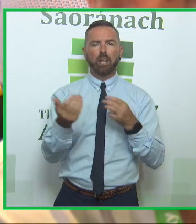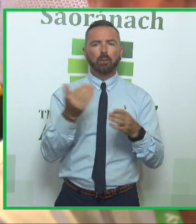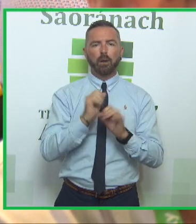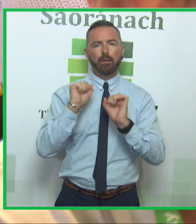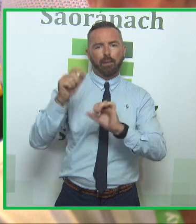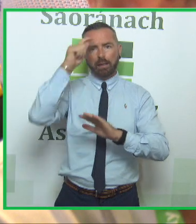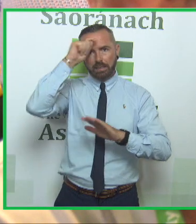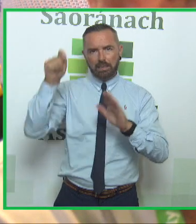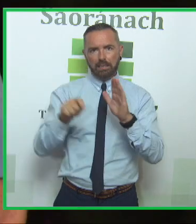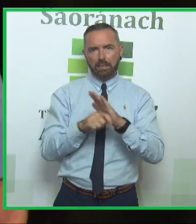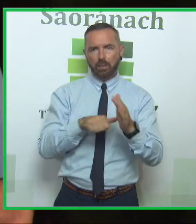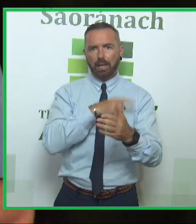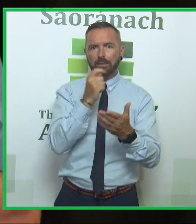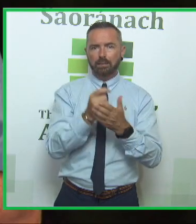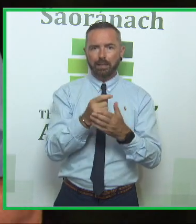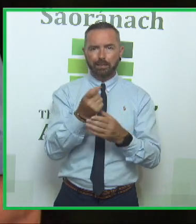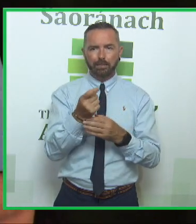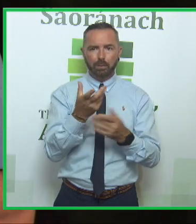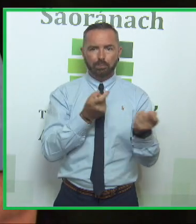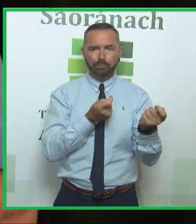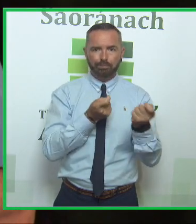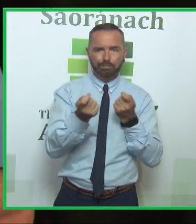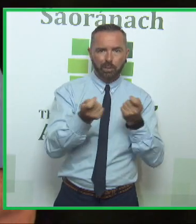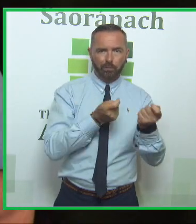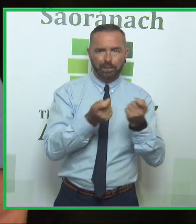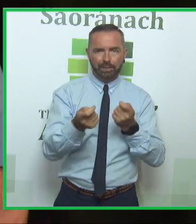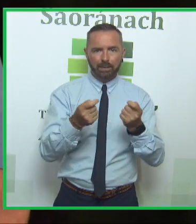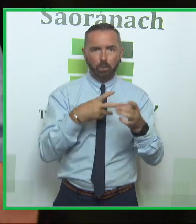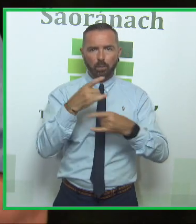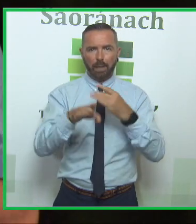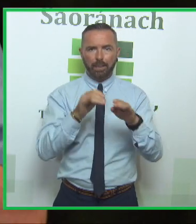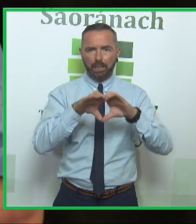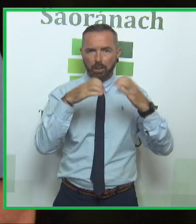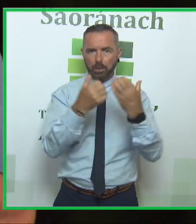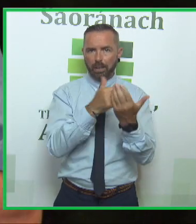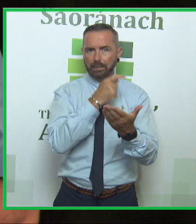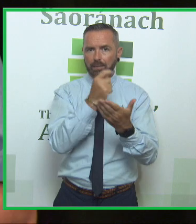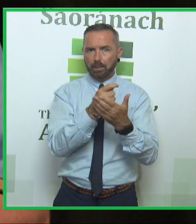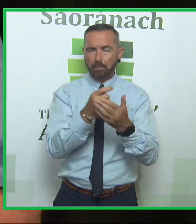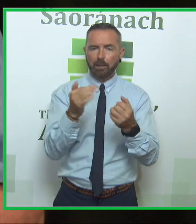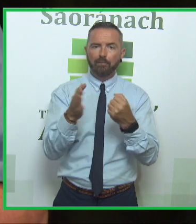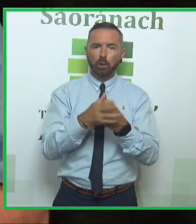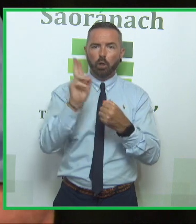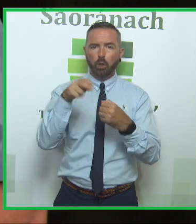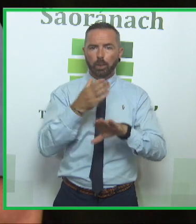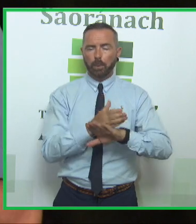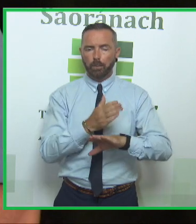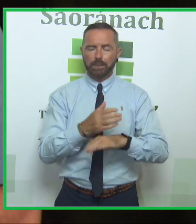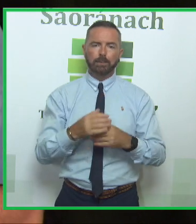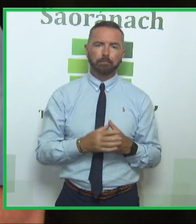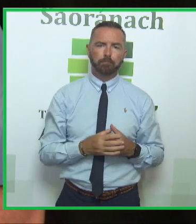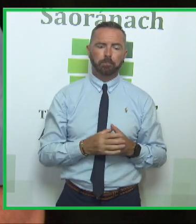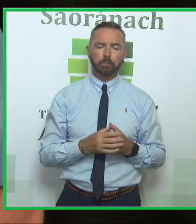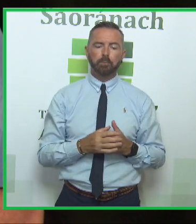a lot of local community responses to unemployment at the time, So that model and that approach was adopted then.